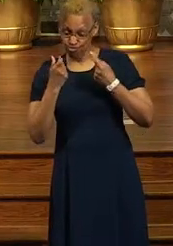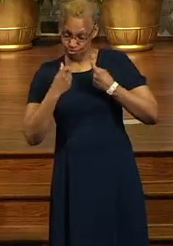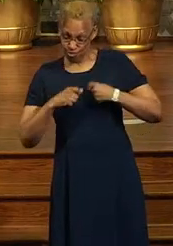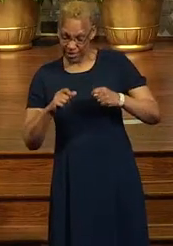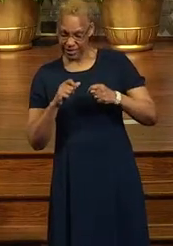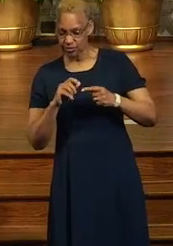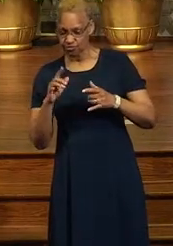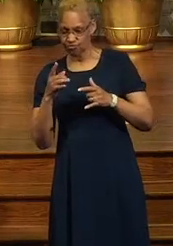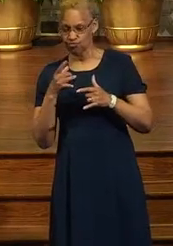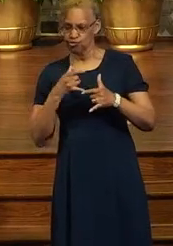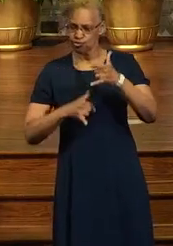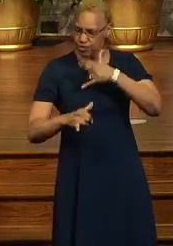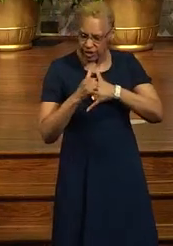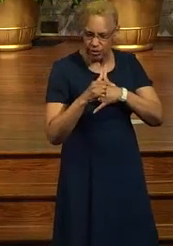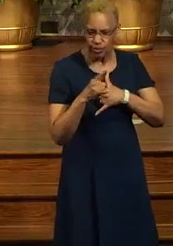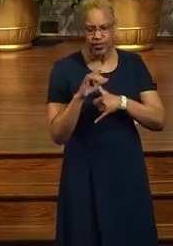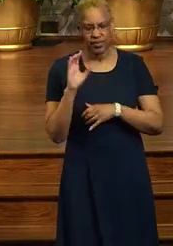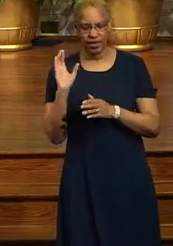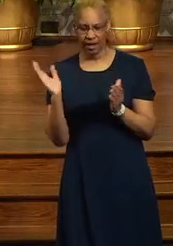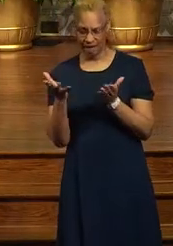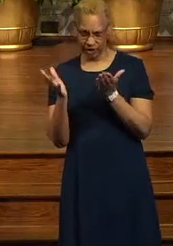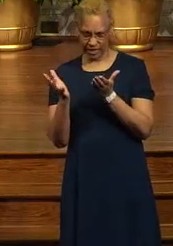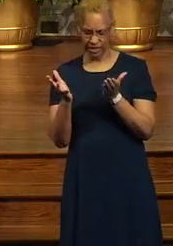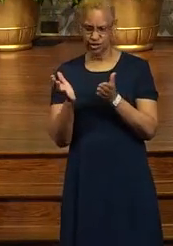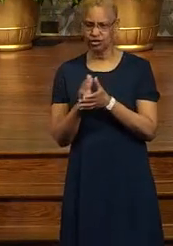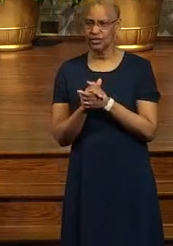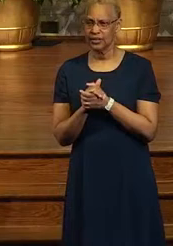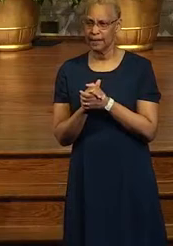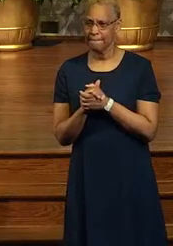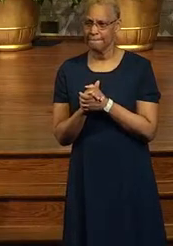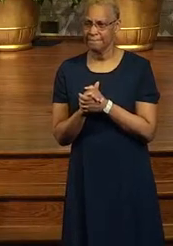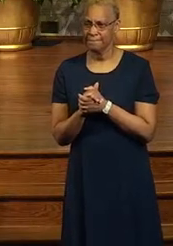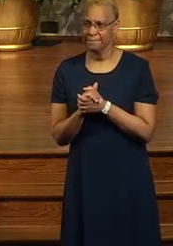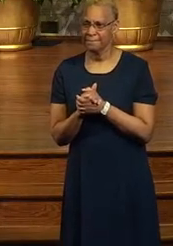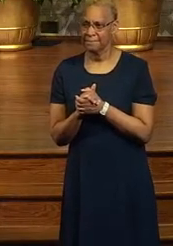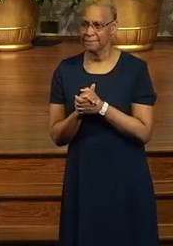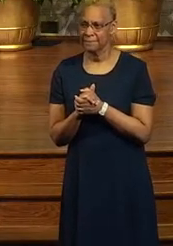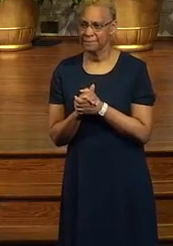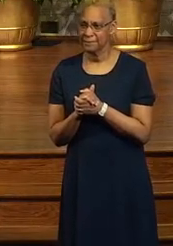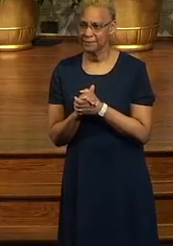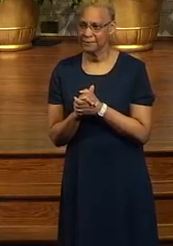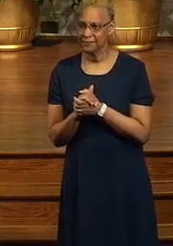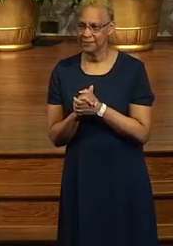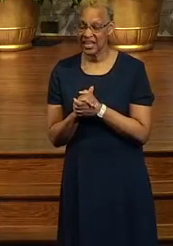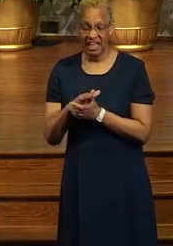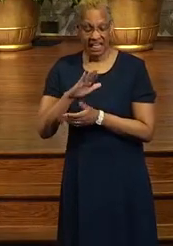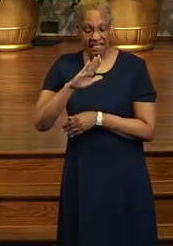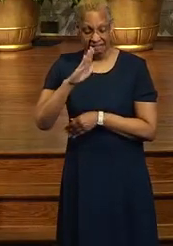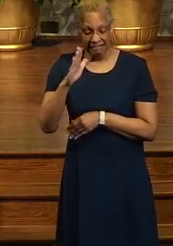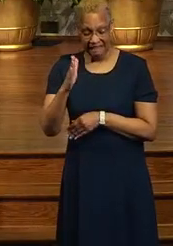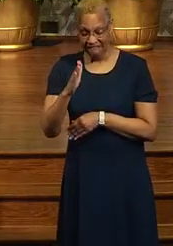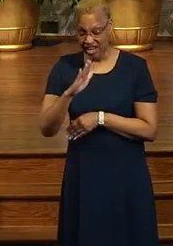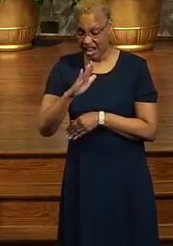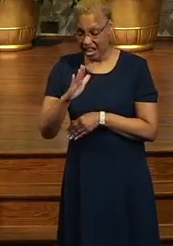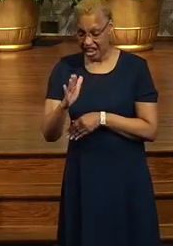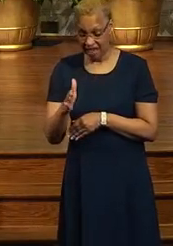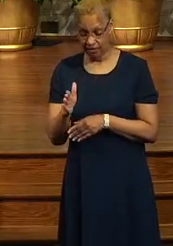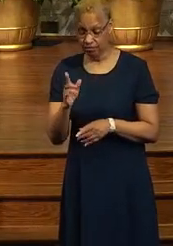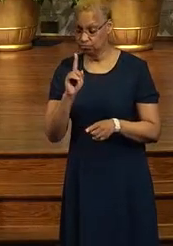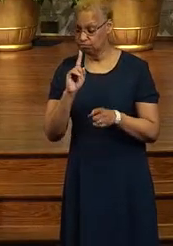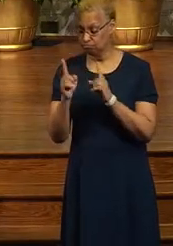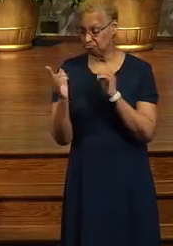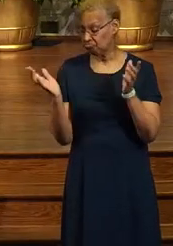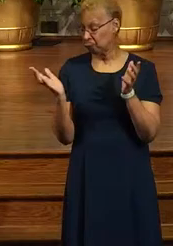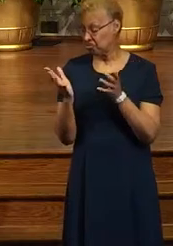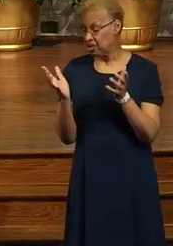conversation. Let me say this, brothers and sisters, never ever have a conversation with the devil.